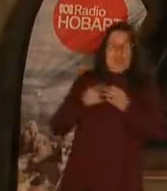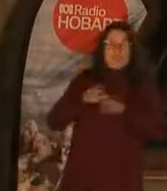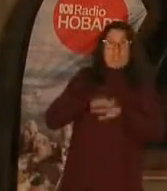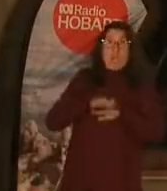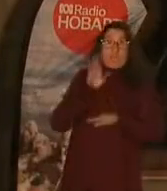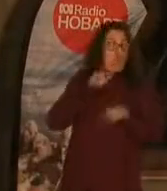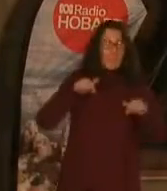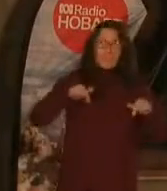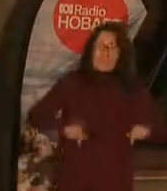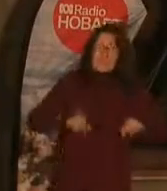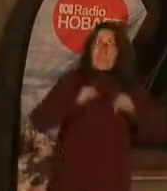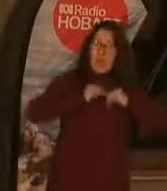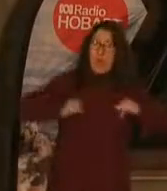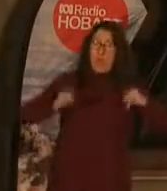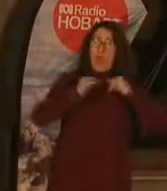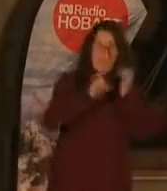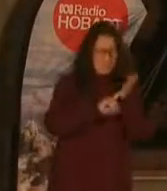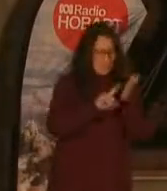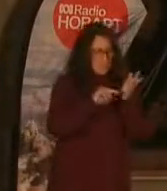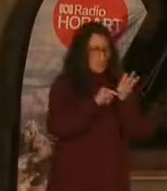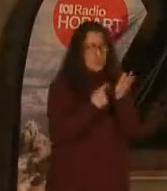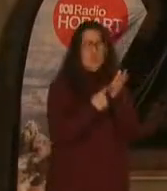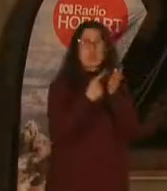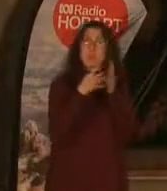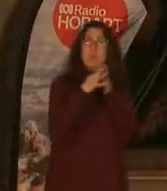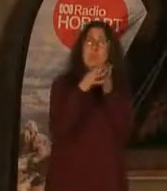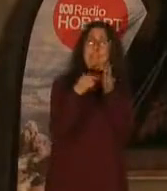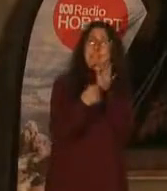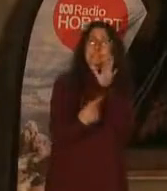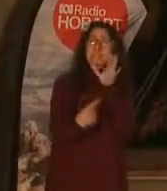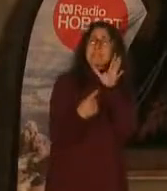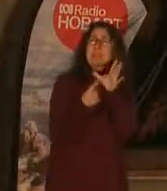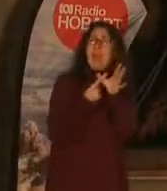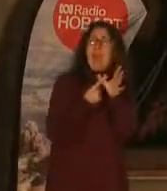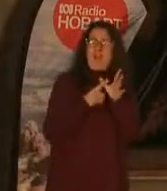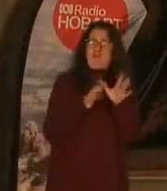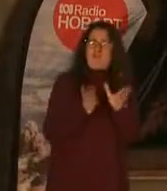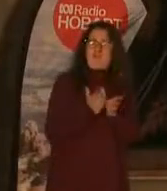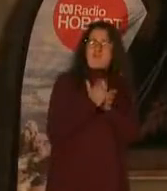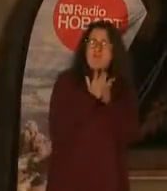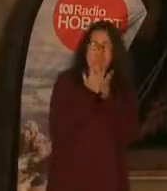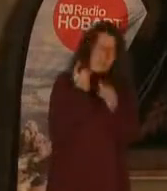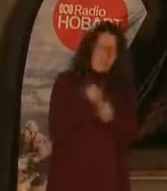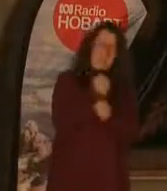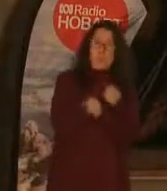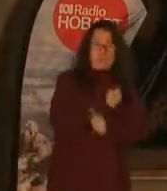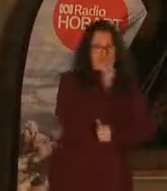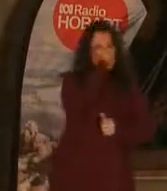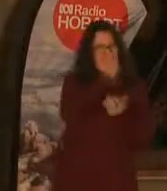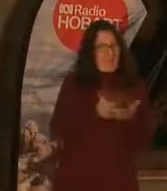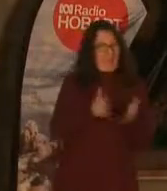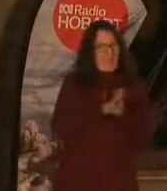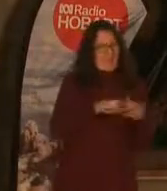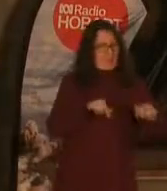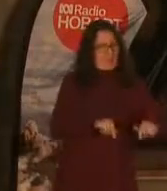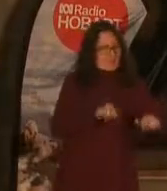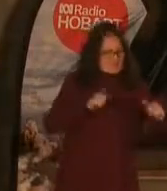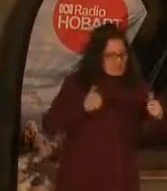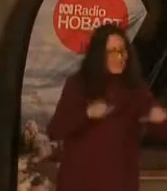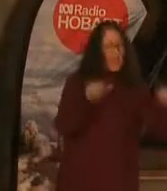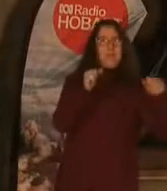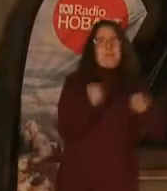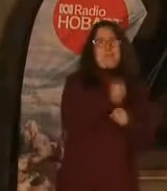Lutruwita was created. And we know how that our island was created, and we know that, you know, these